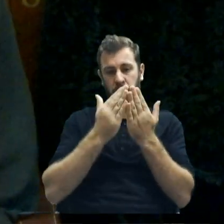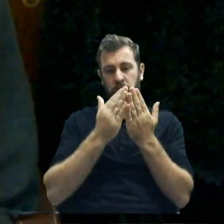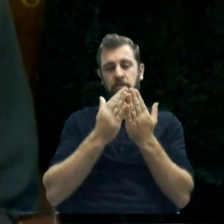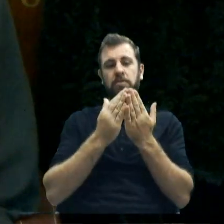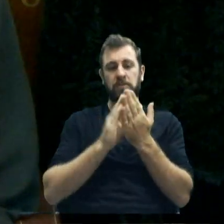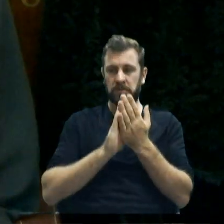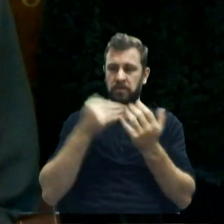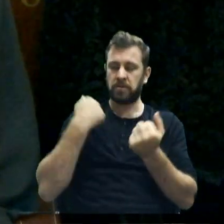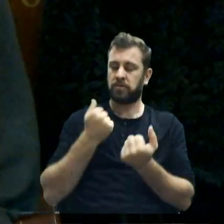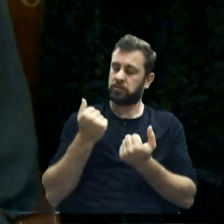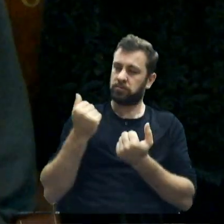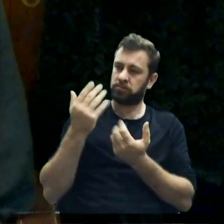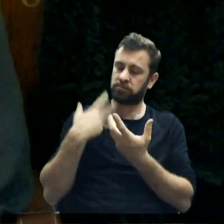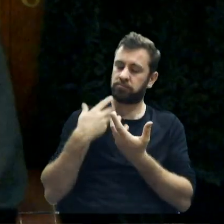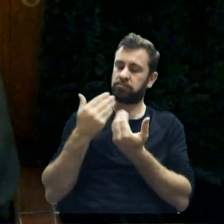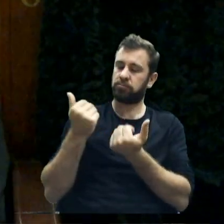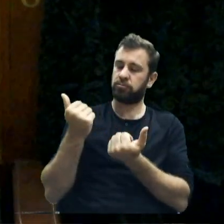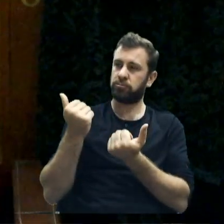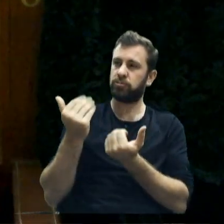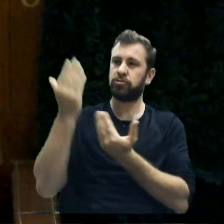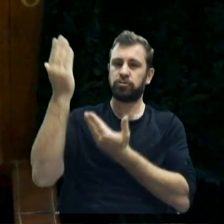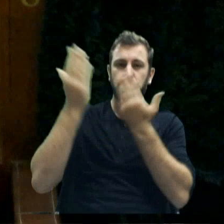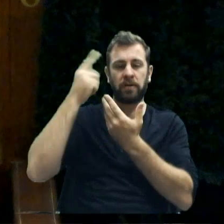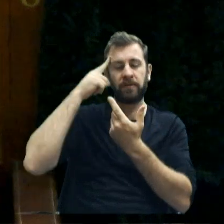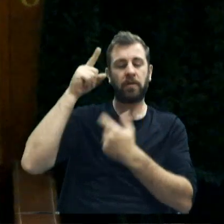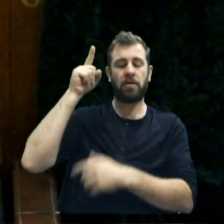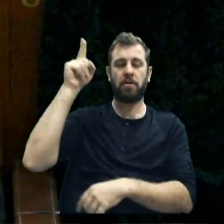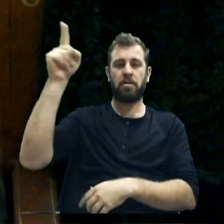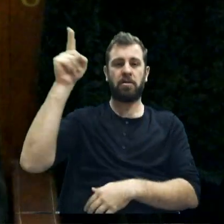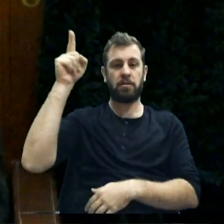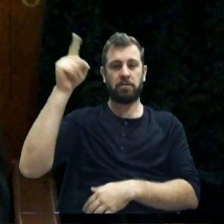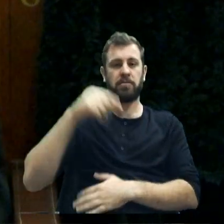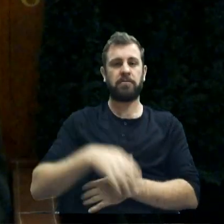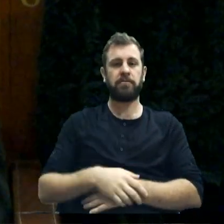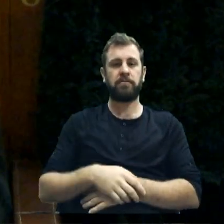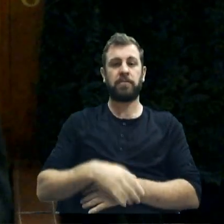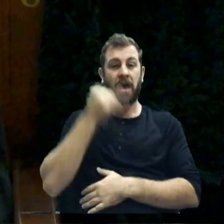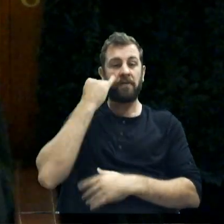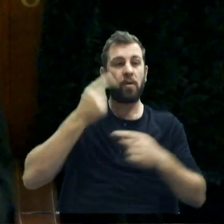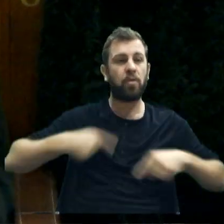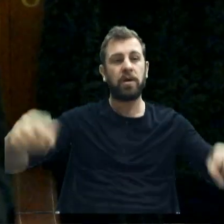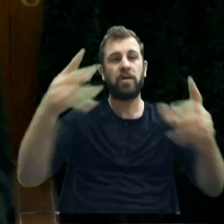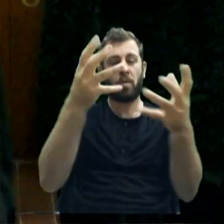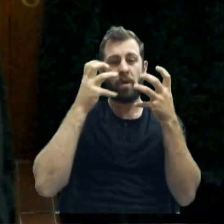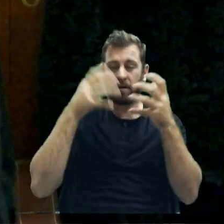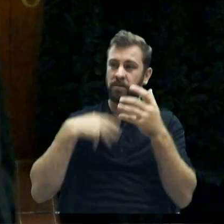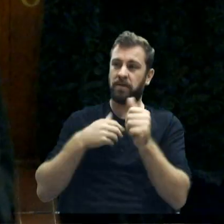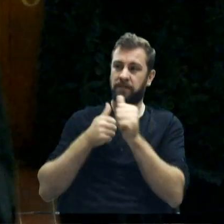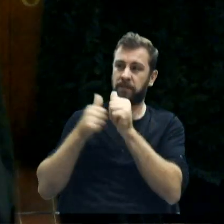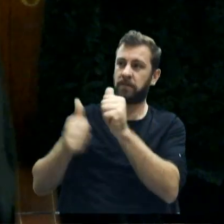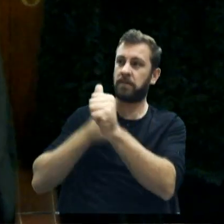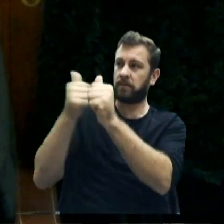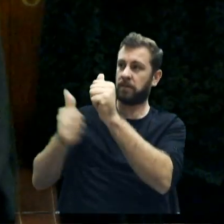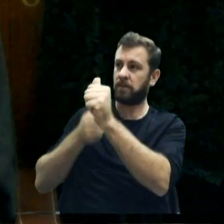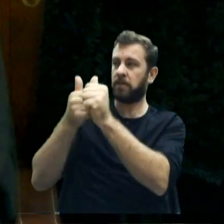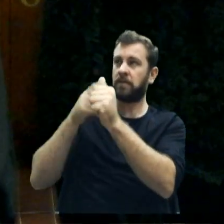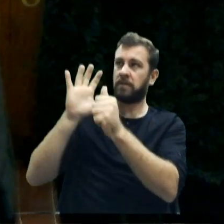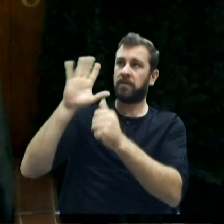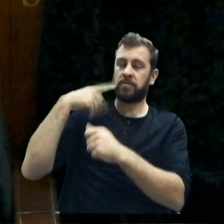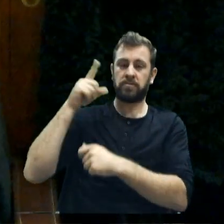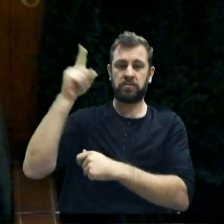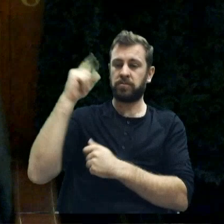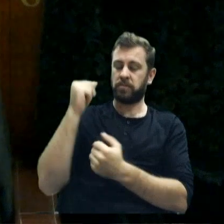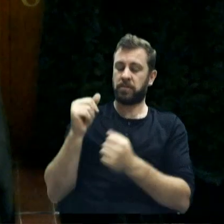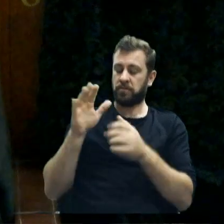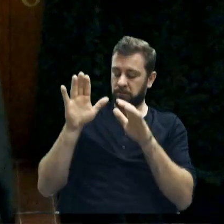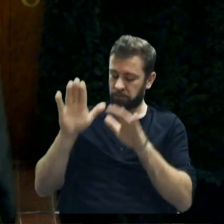to Allah. And in there he says, if we wish to even tread the path of being a subservient or being subservient to